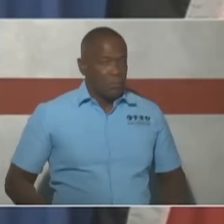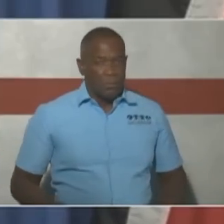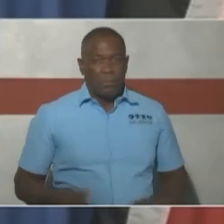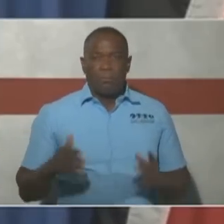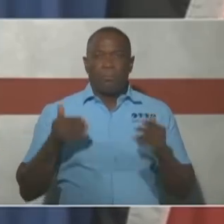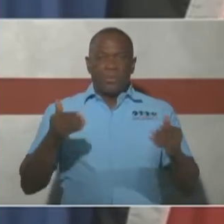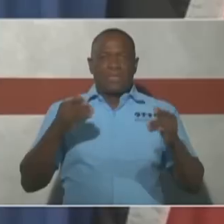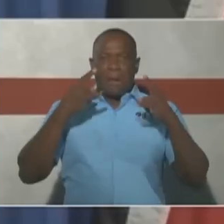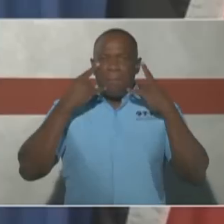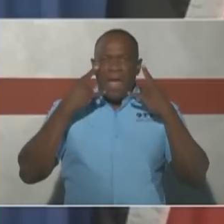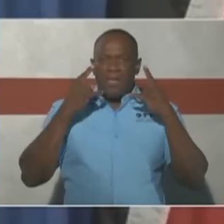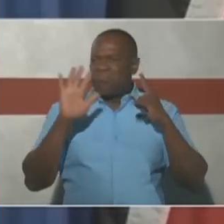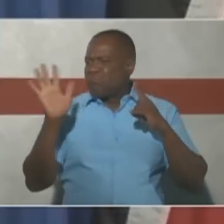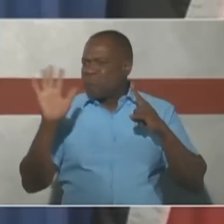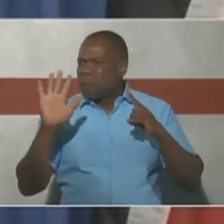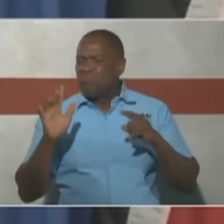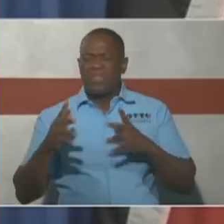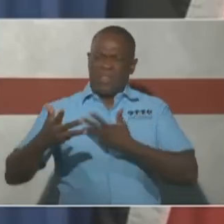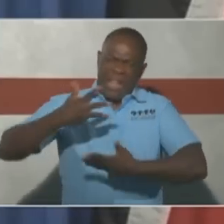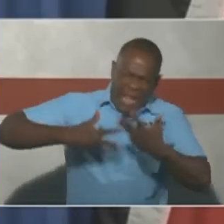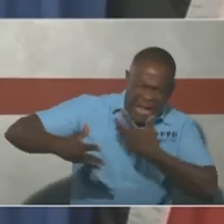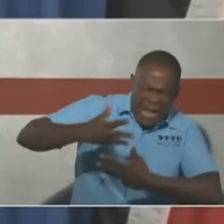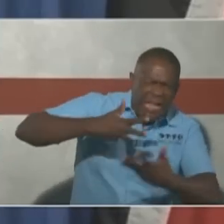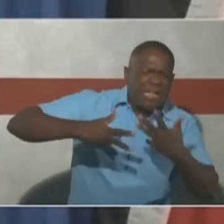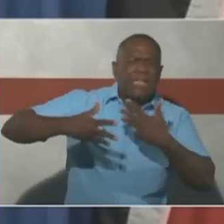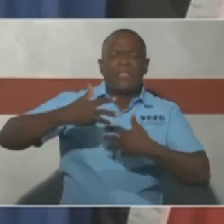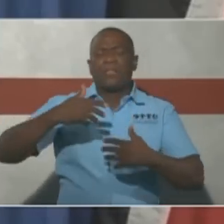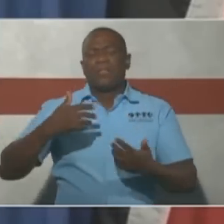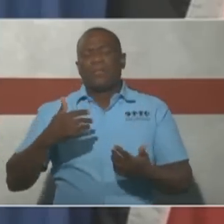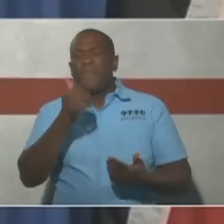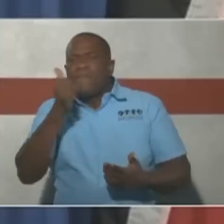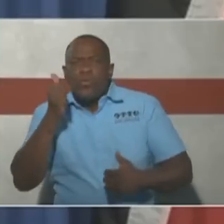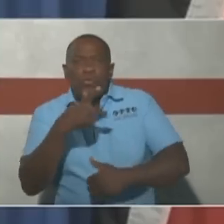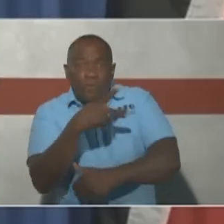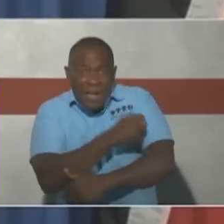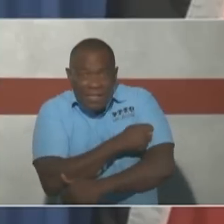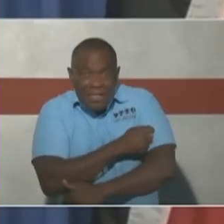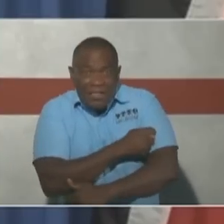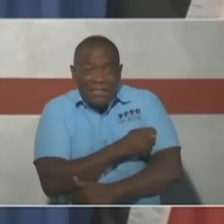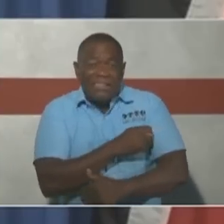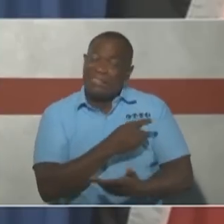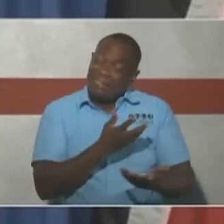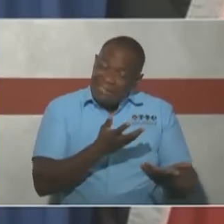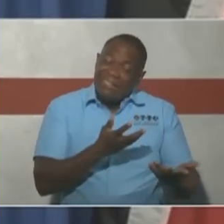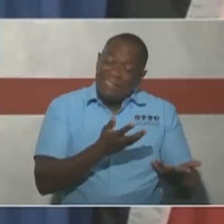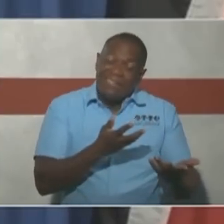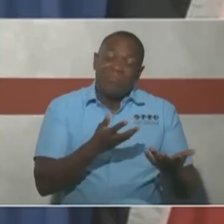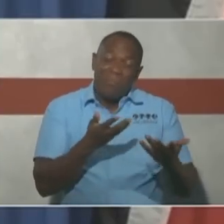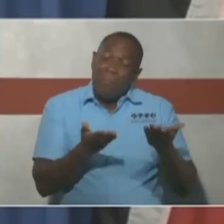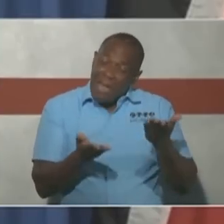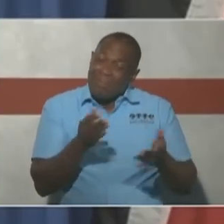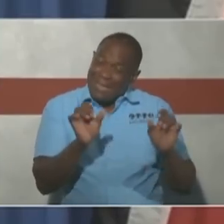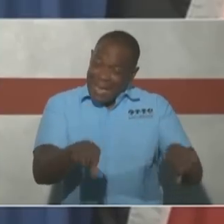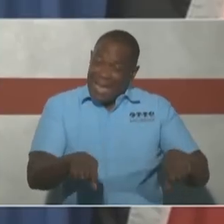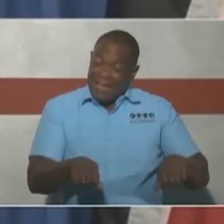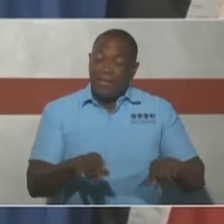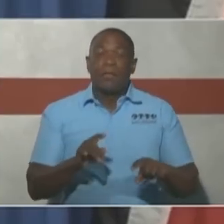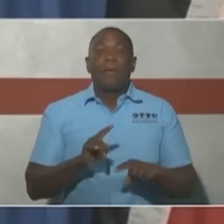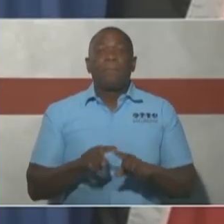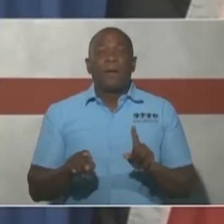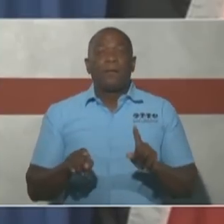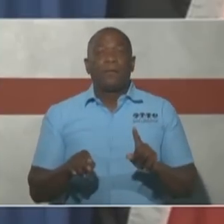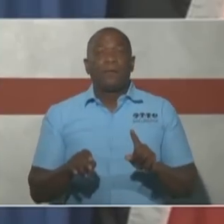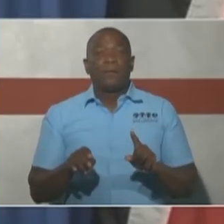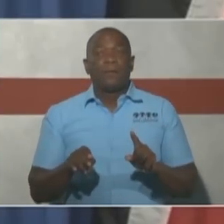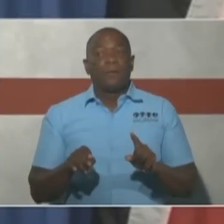explosion out of Carnival with respect to the demand for hospital care, unless, of course,